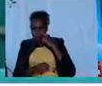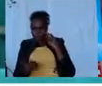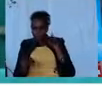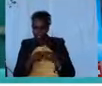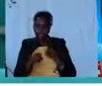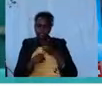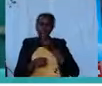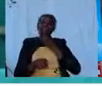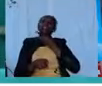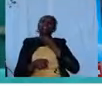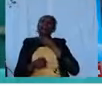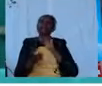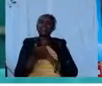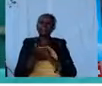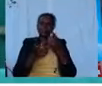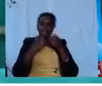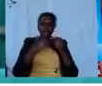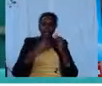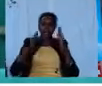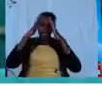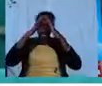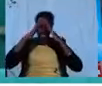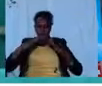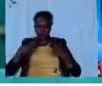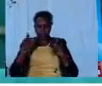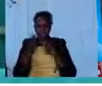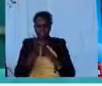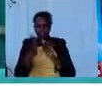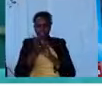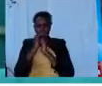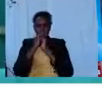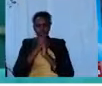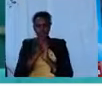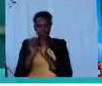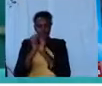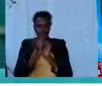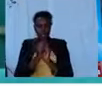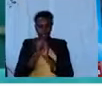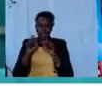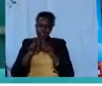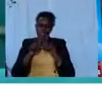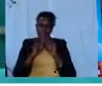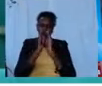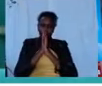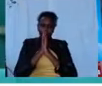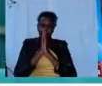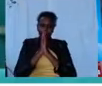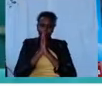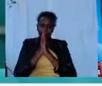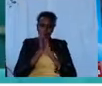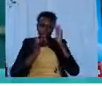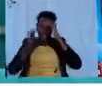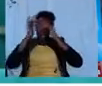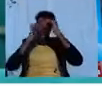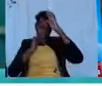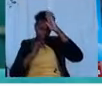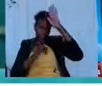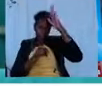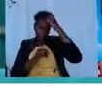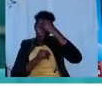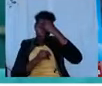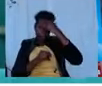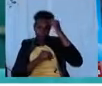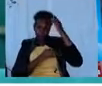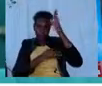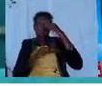O Lord, to come to the house so that we may worship you together. And we are praying, O Heavenly Father, because you are